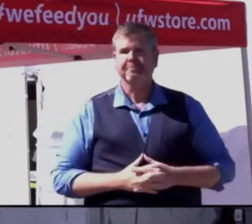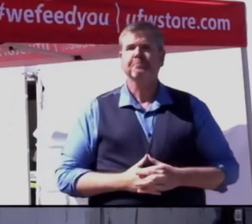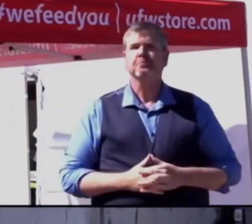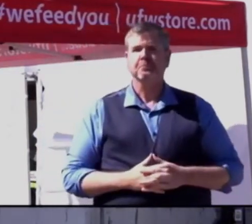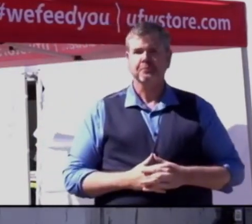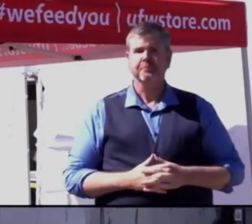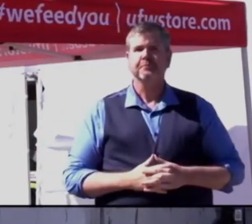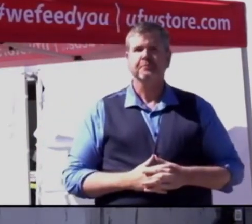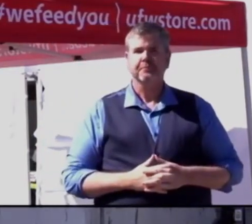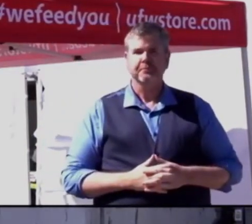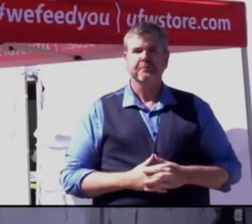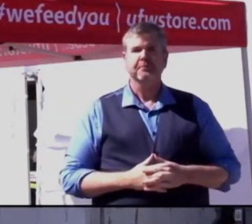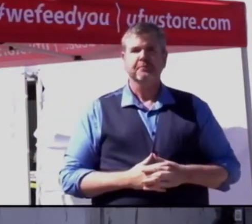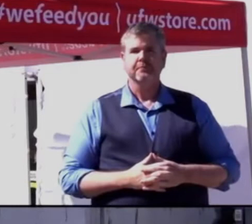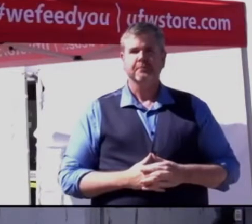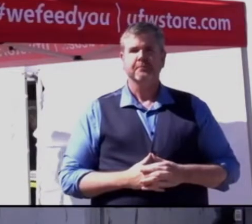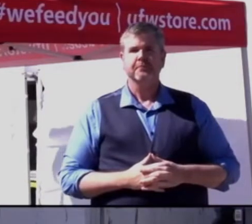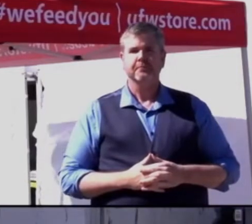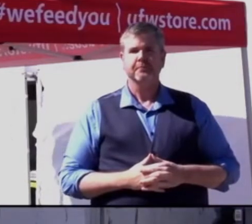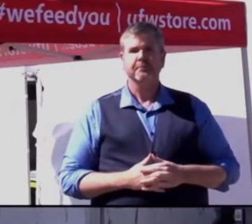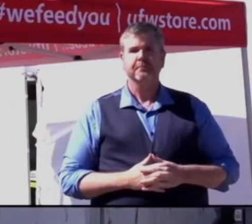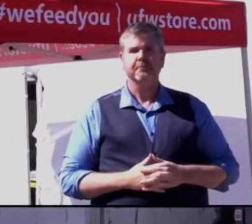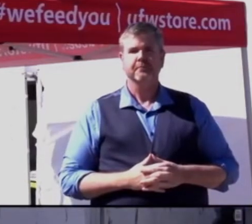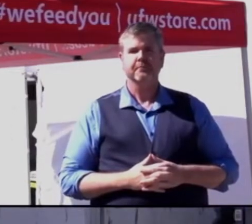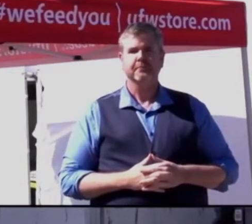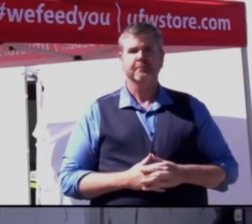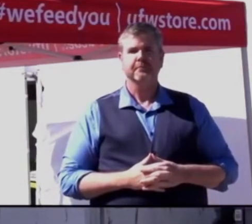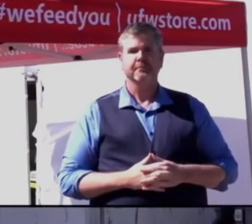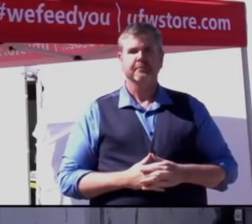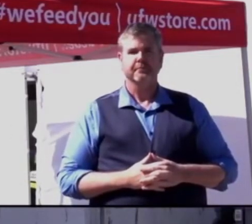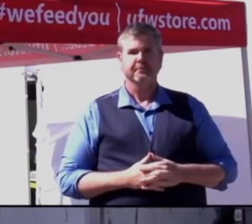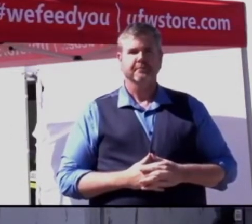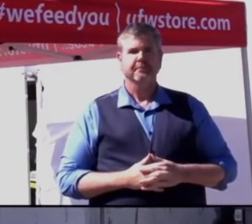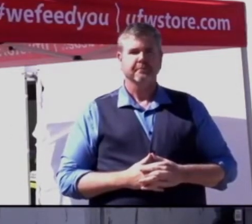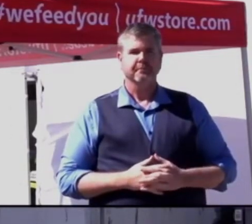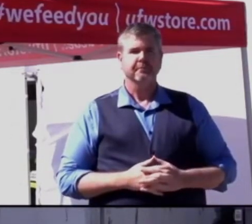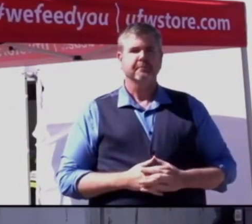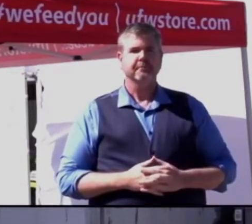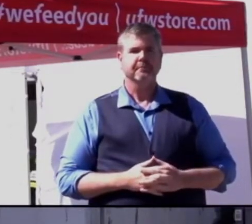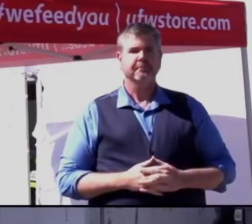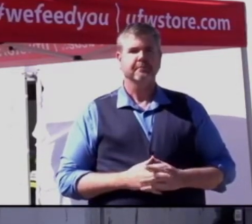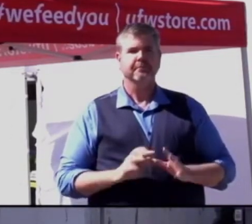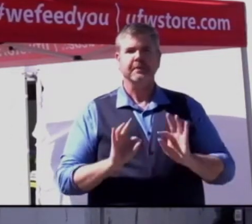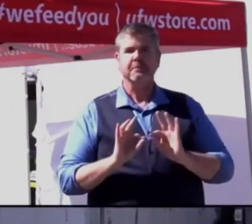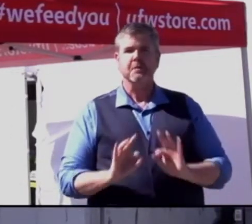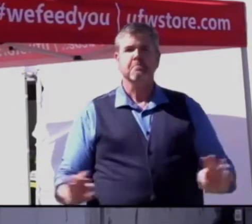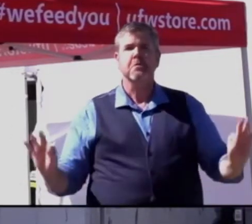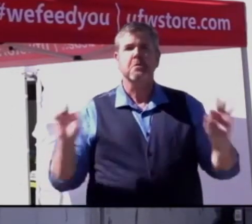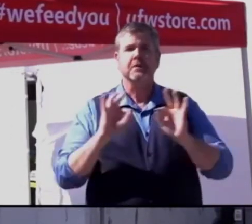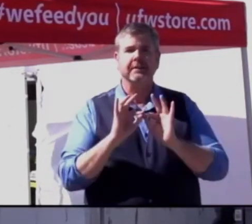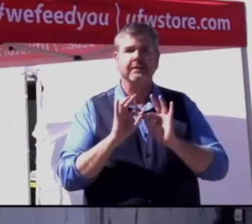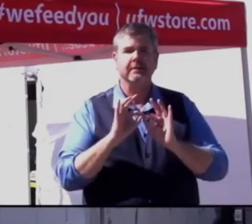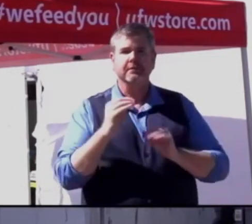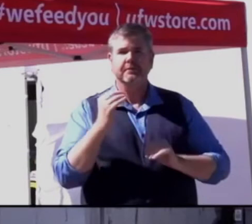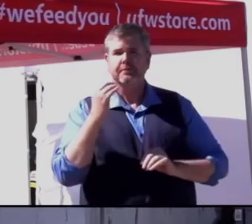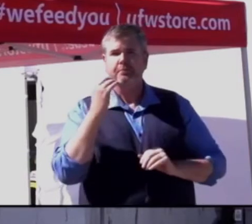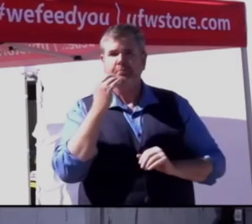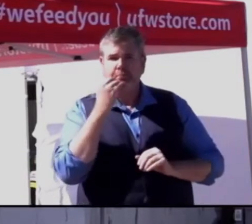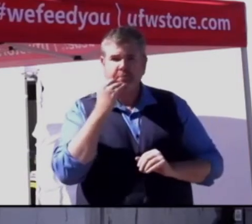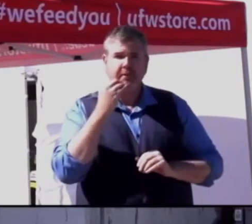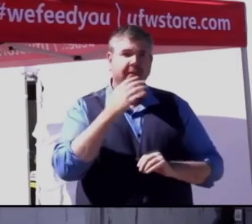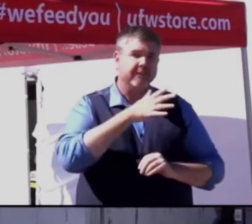security. The food supply is a significant part of national security, and we don't need